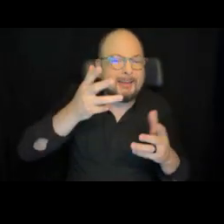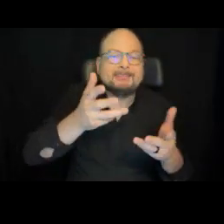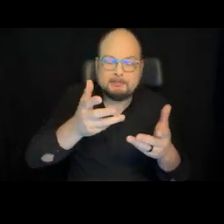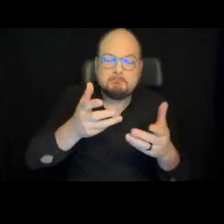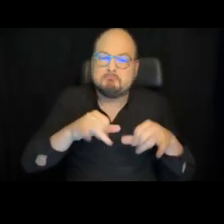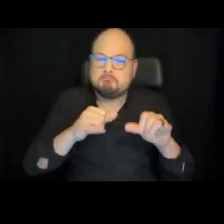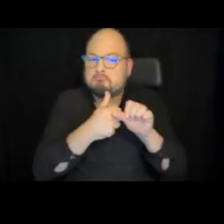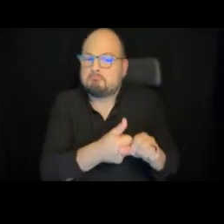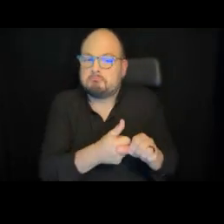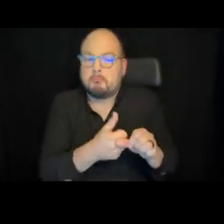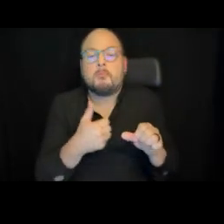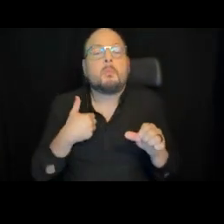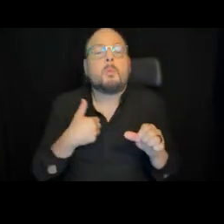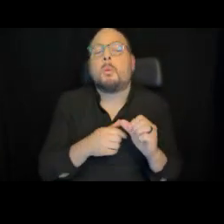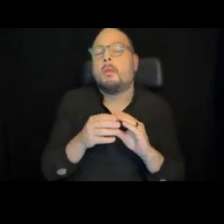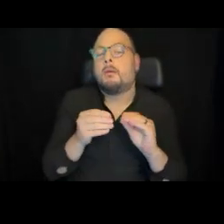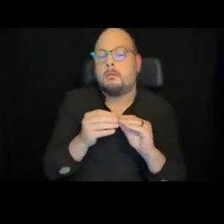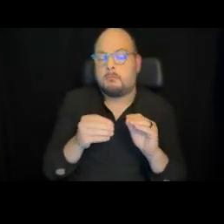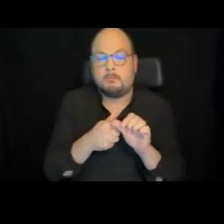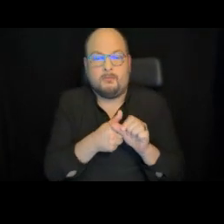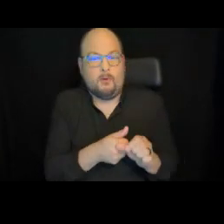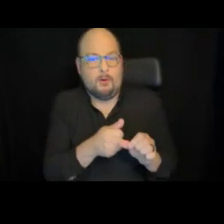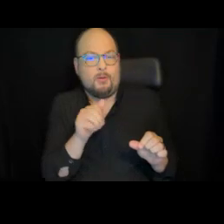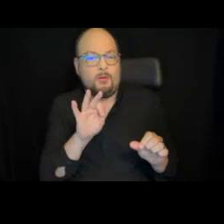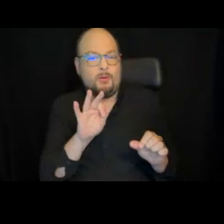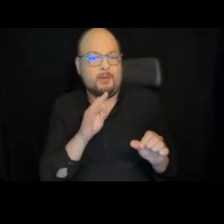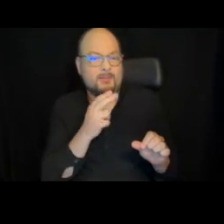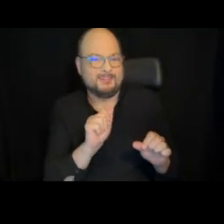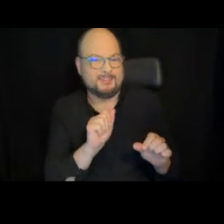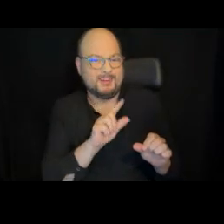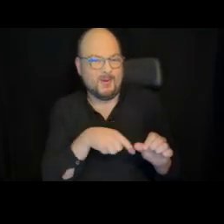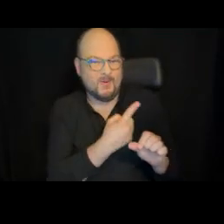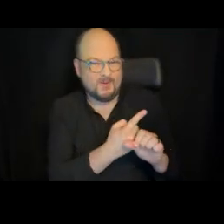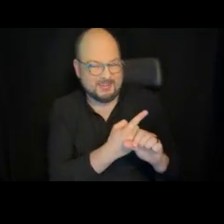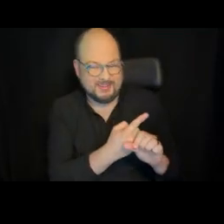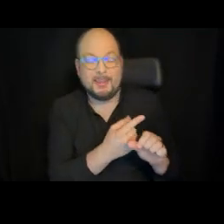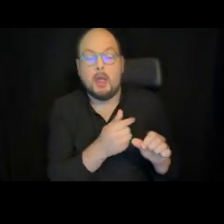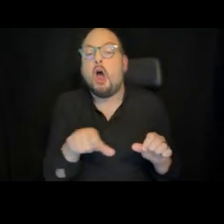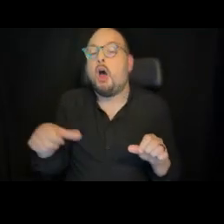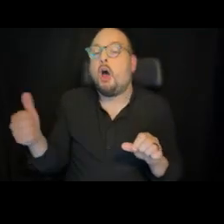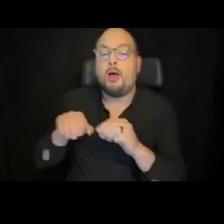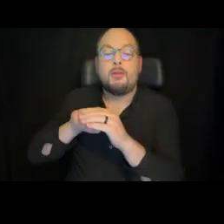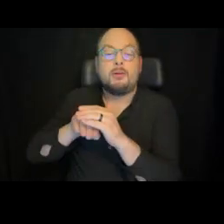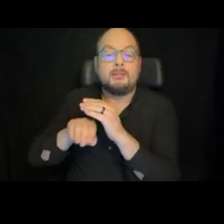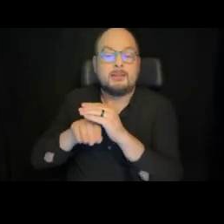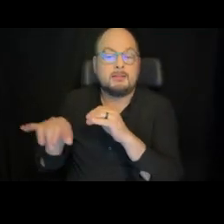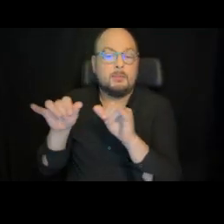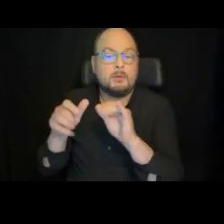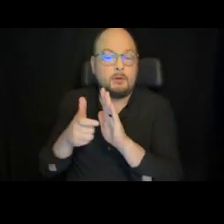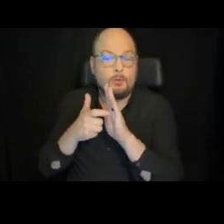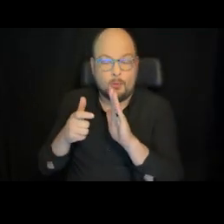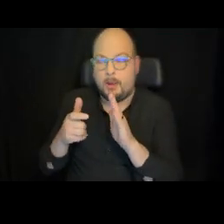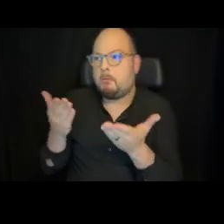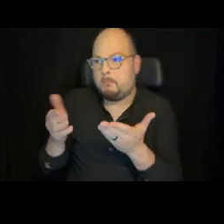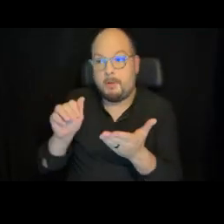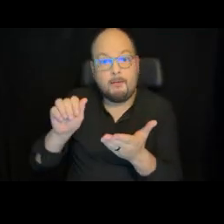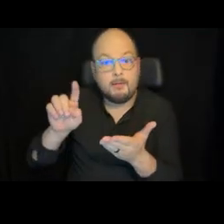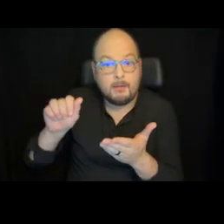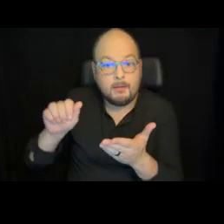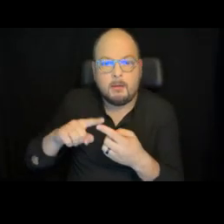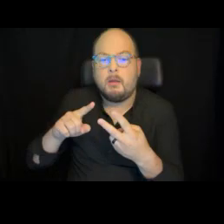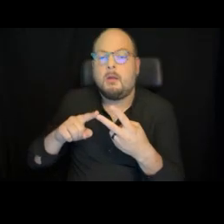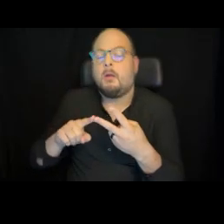to compliance with the Fair Housing Act. Other accessibility standards, again, such as the Americans with Disabilities Act or the Uniform